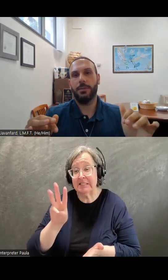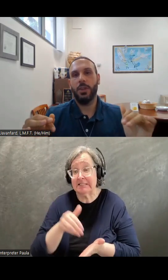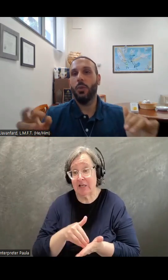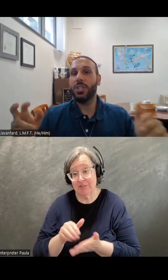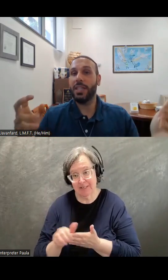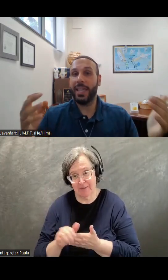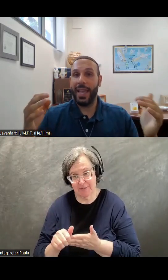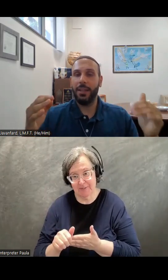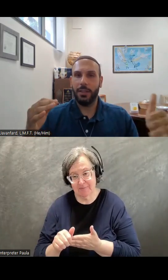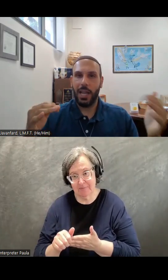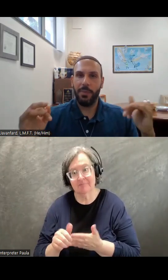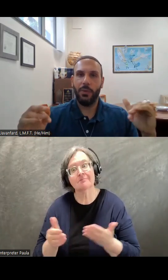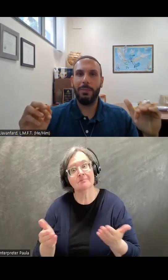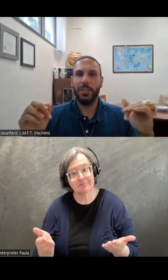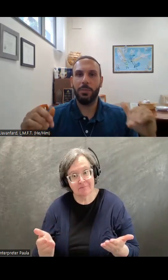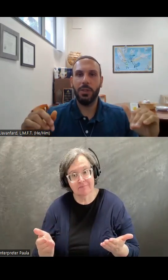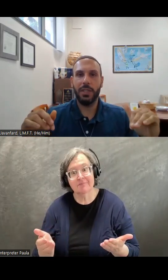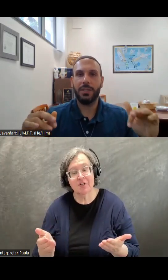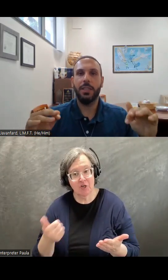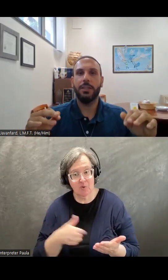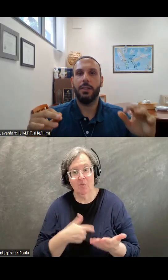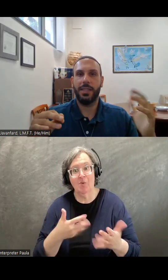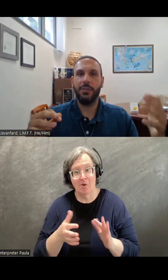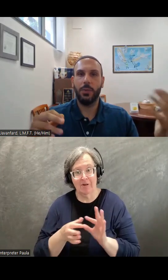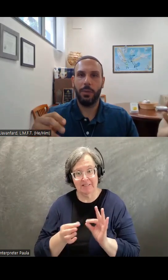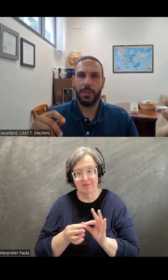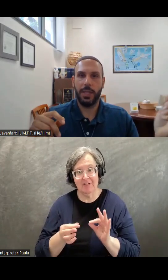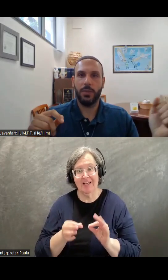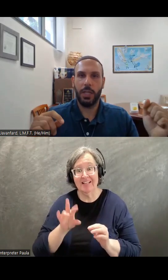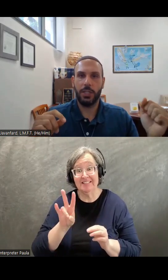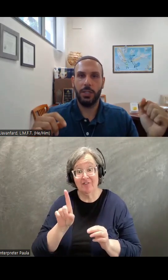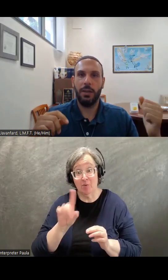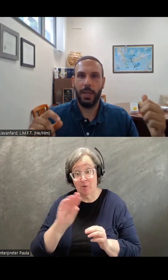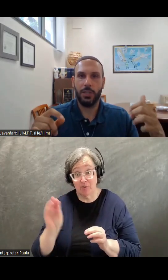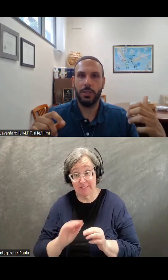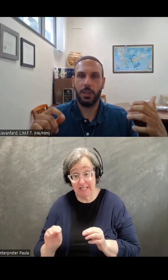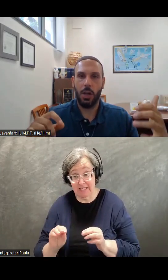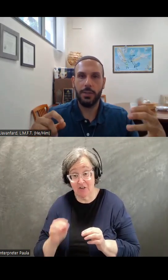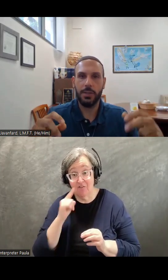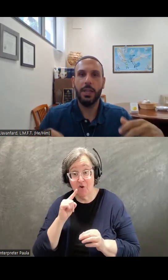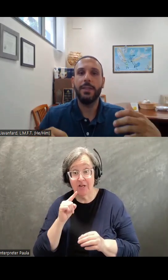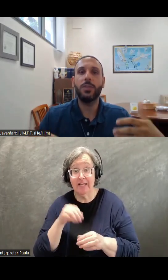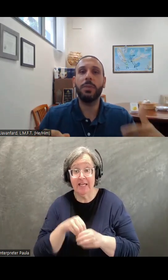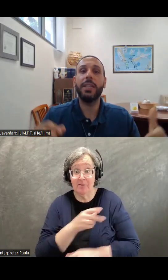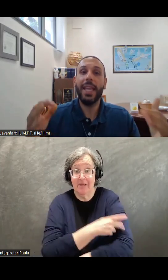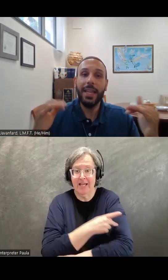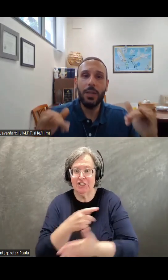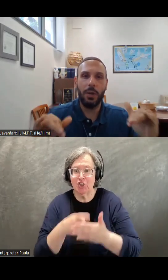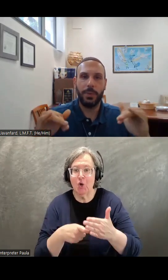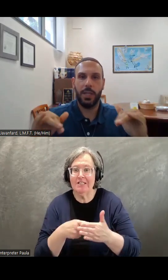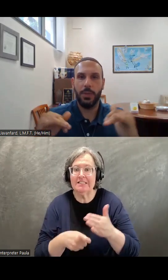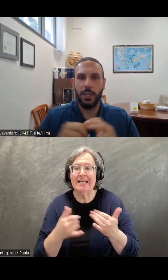$6,000, which is, again, on top of what we mentioned previously, a 71% reduction in inpatient costs. This will be